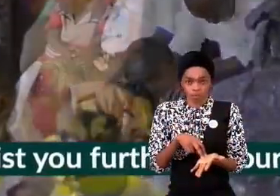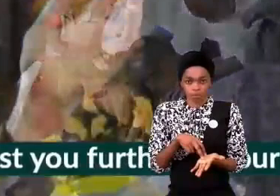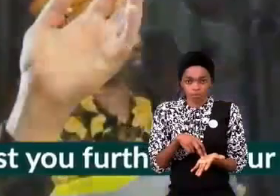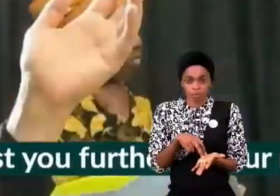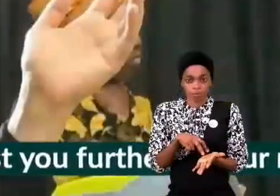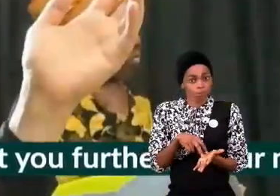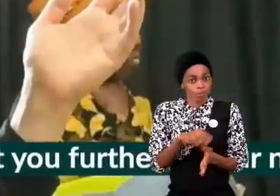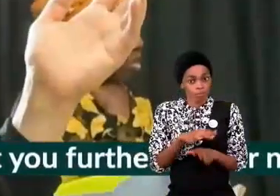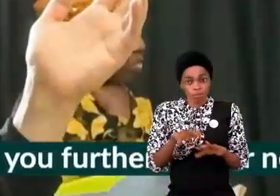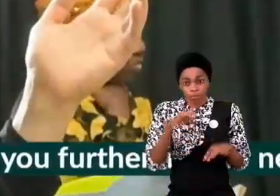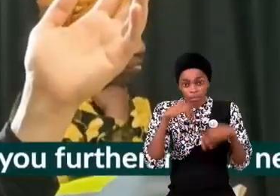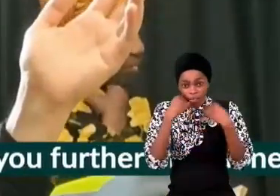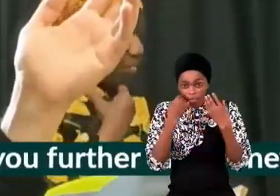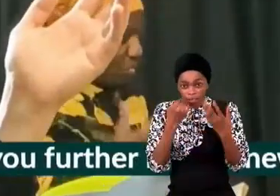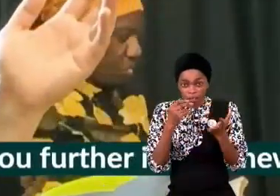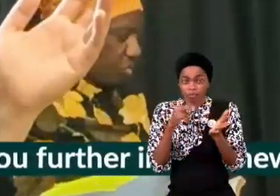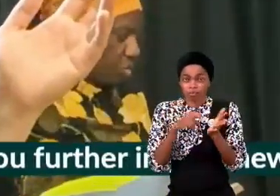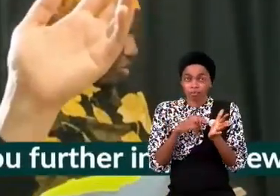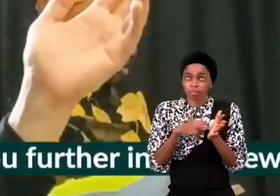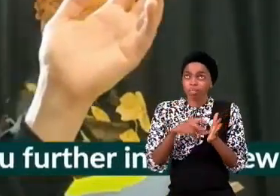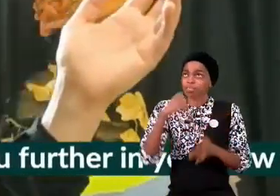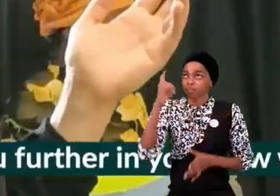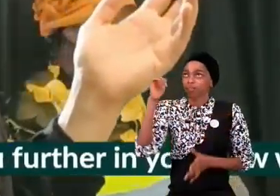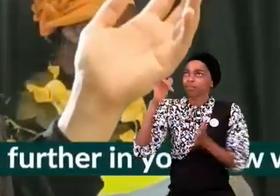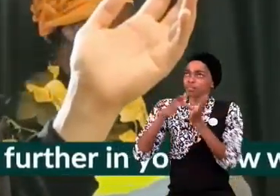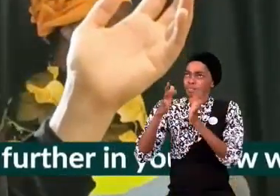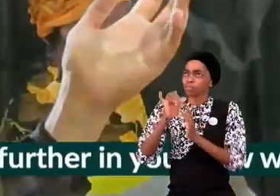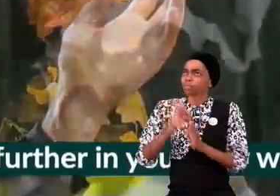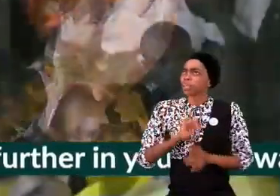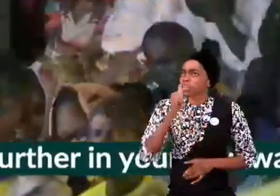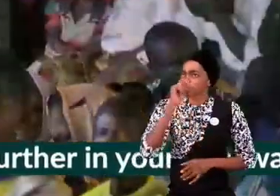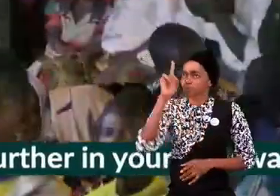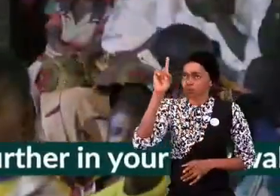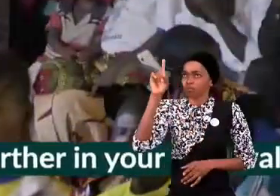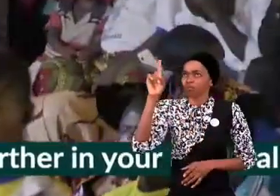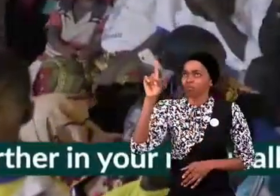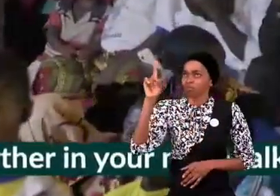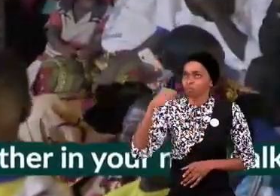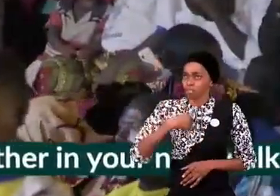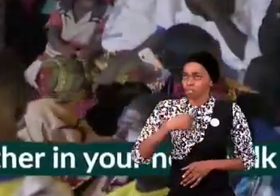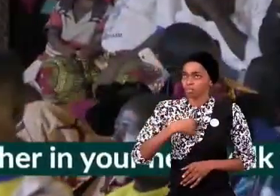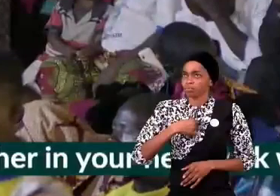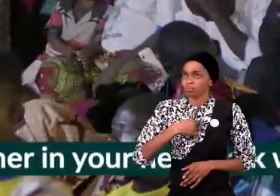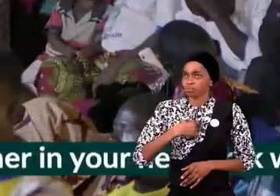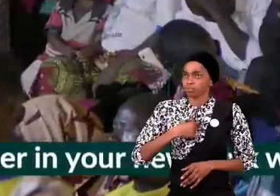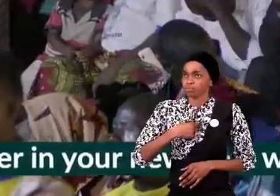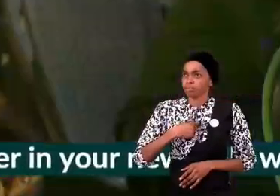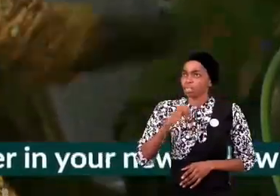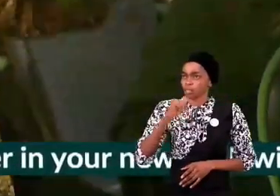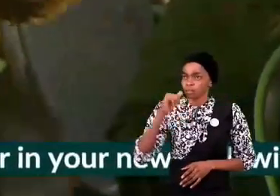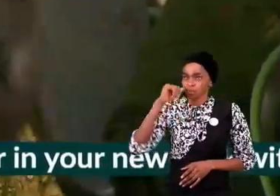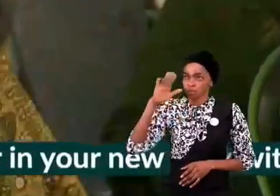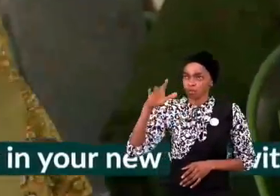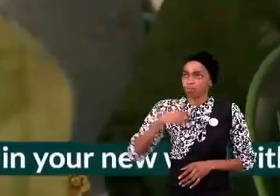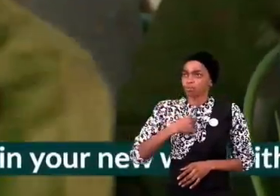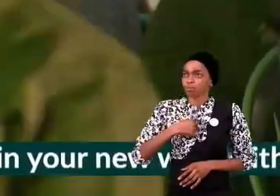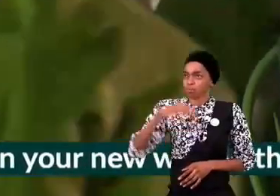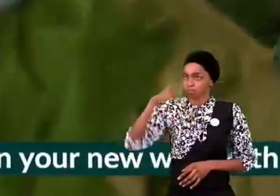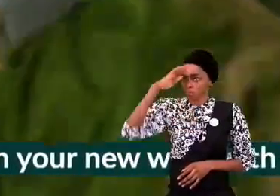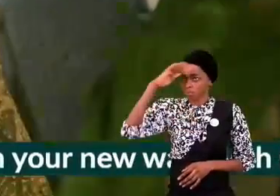woman. I am the boy. I am the girl. I am the person. I want to be translated out